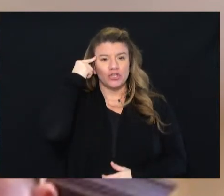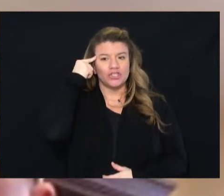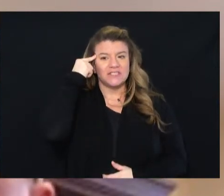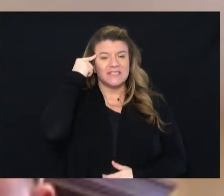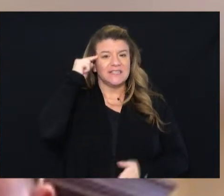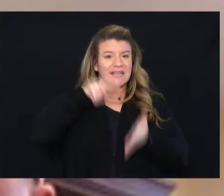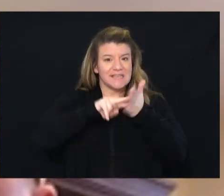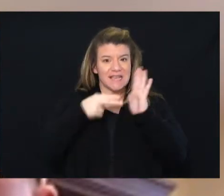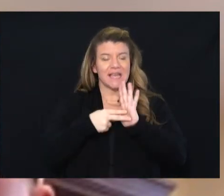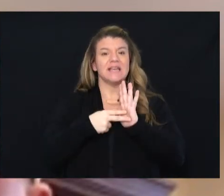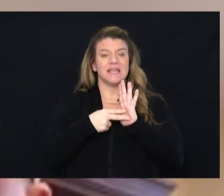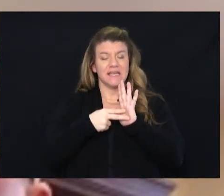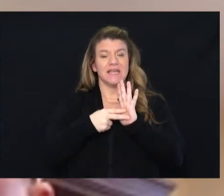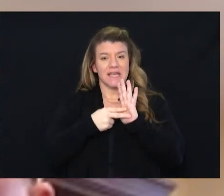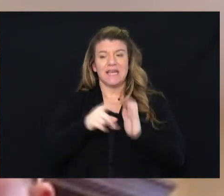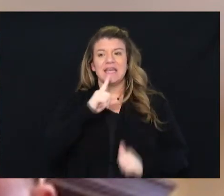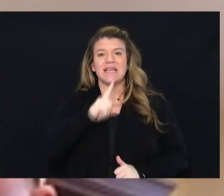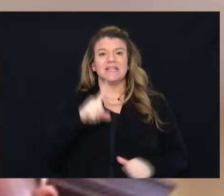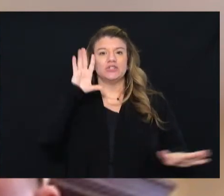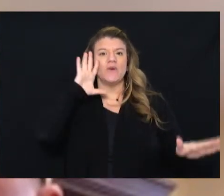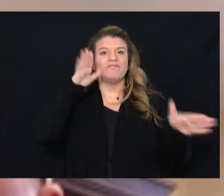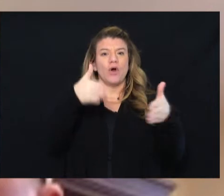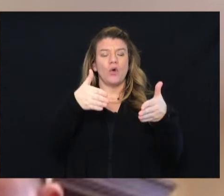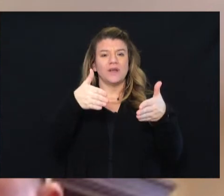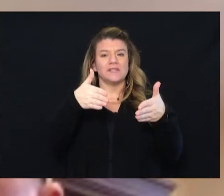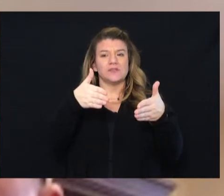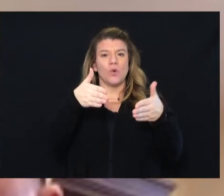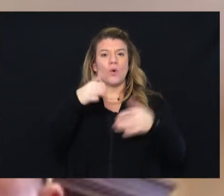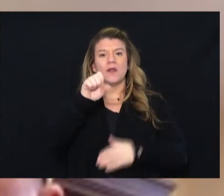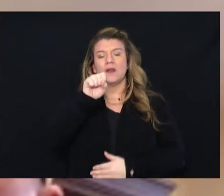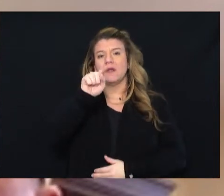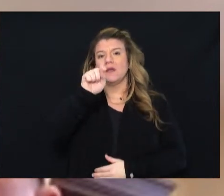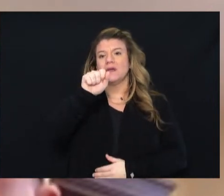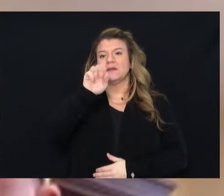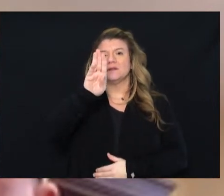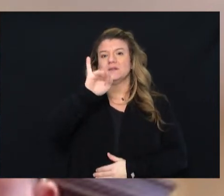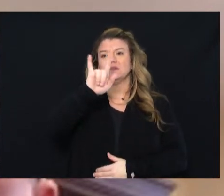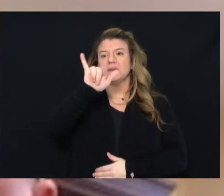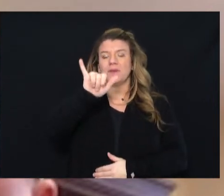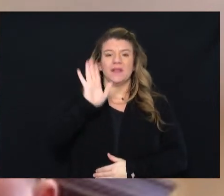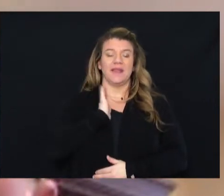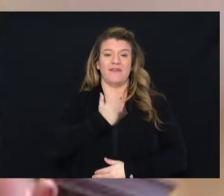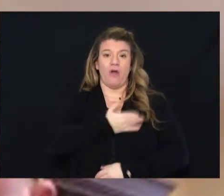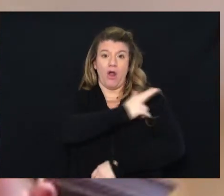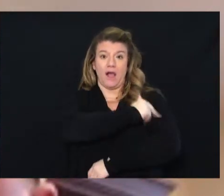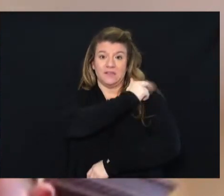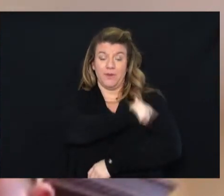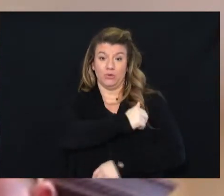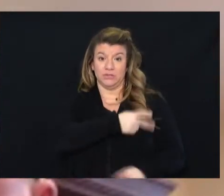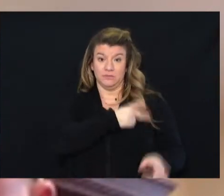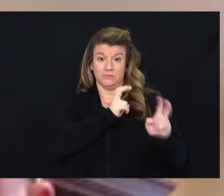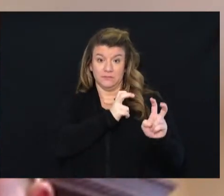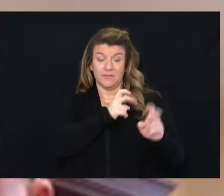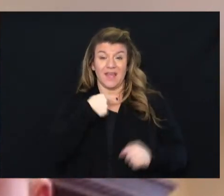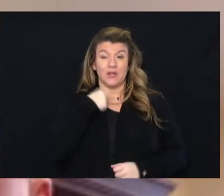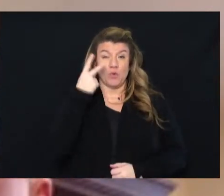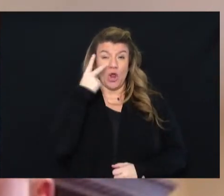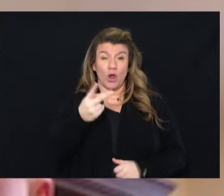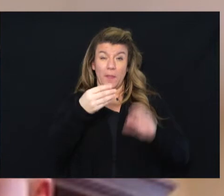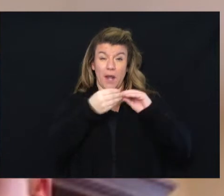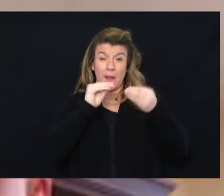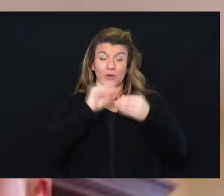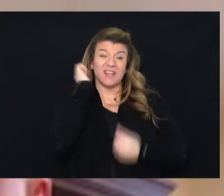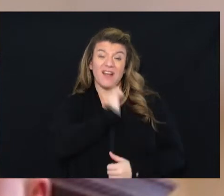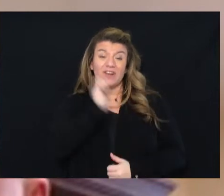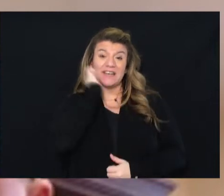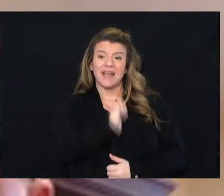intent, is to focus on the stability of our hospitals. As I look at those numbers every day, there were two